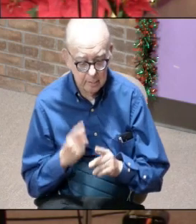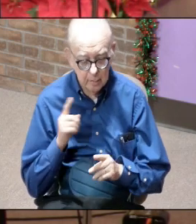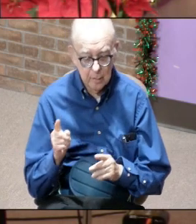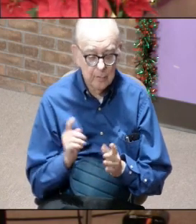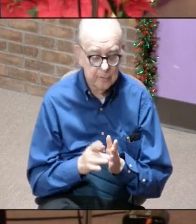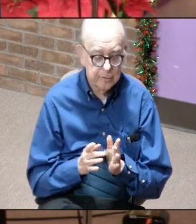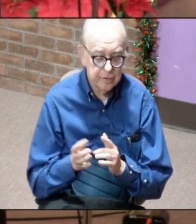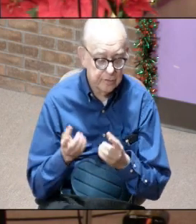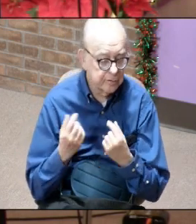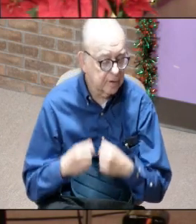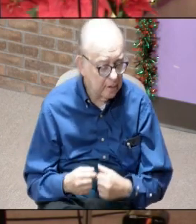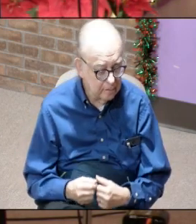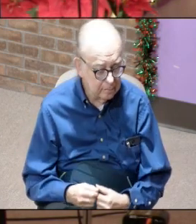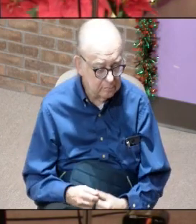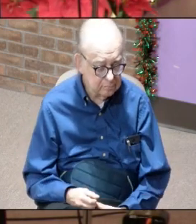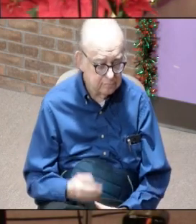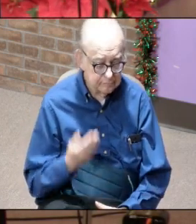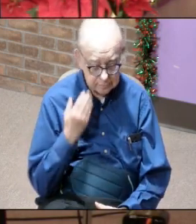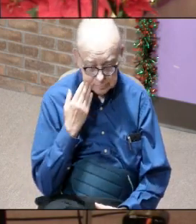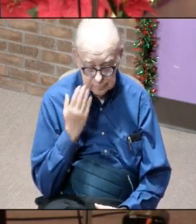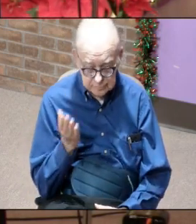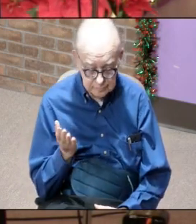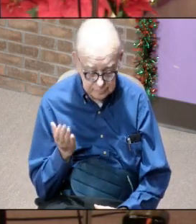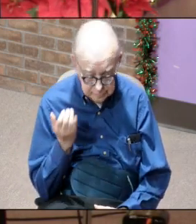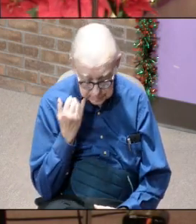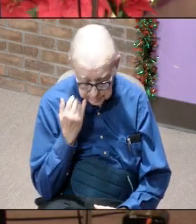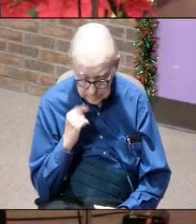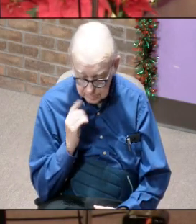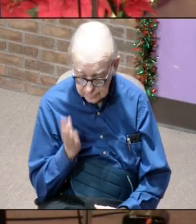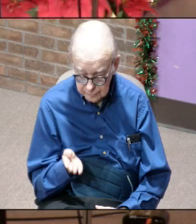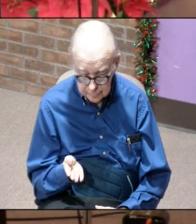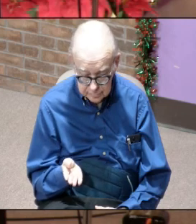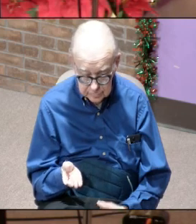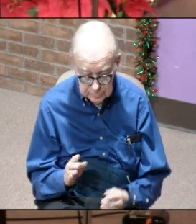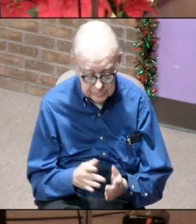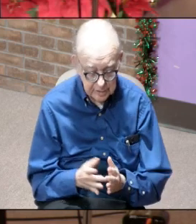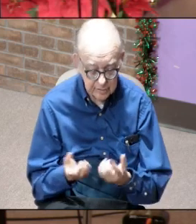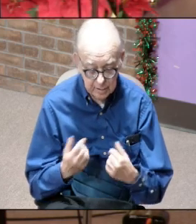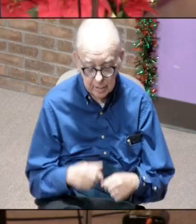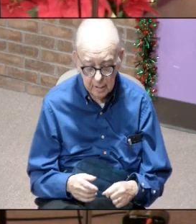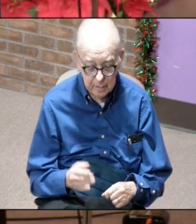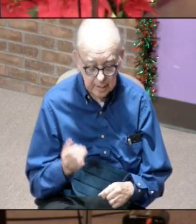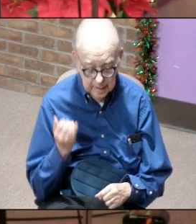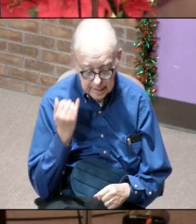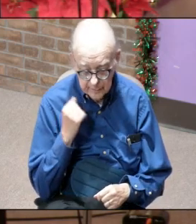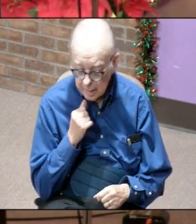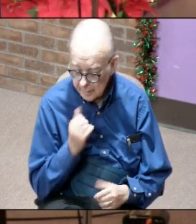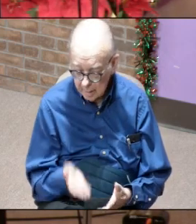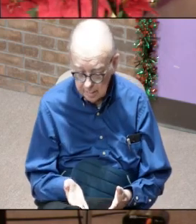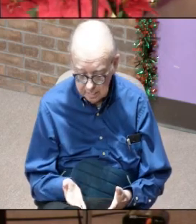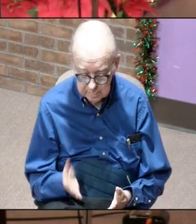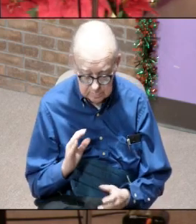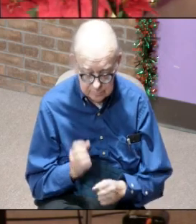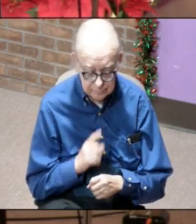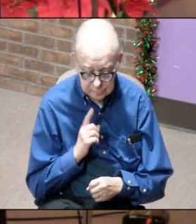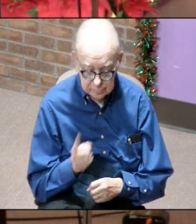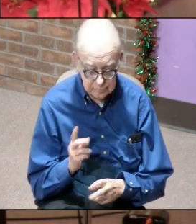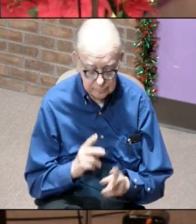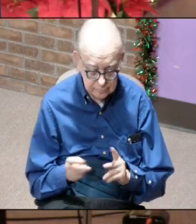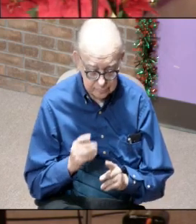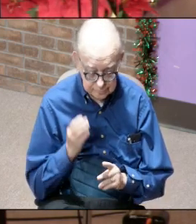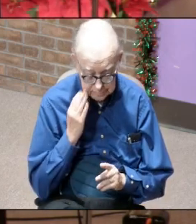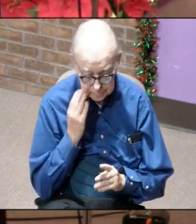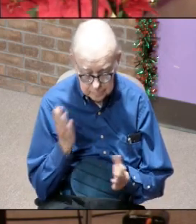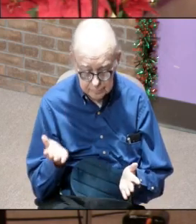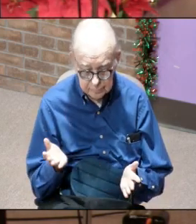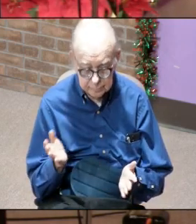him to come. I don't know if I'm going to be here when he does. But if I'm not, I'm going to make sure that people